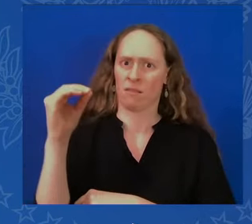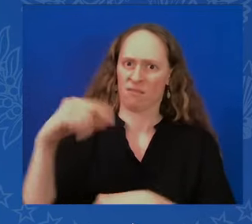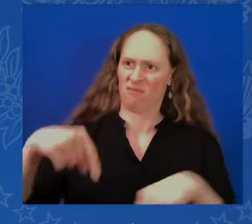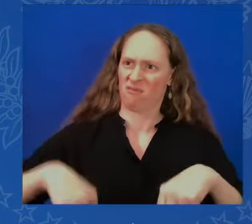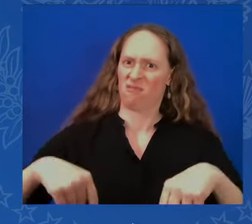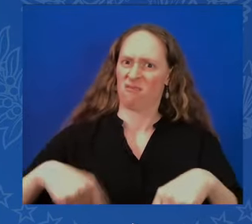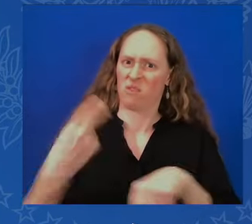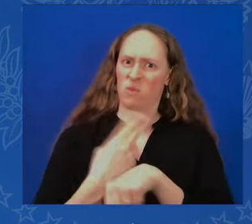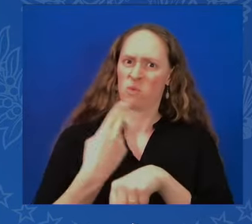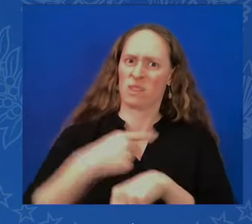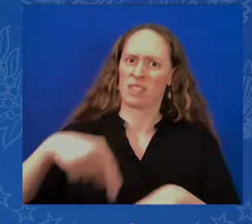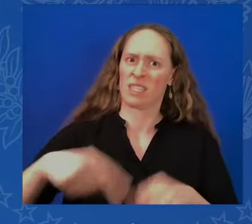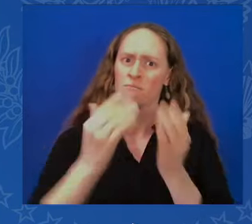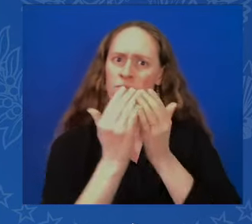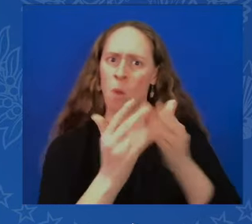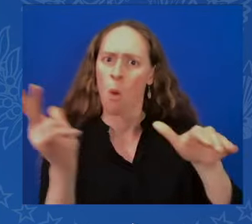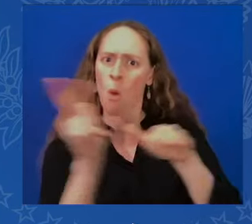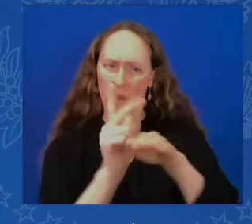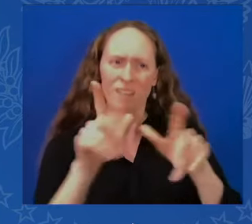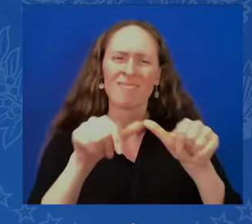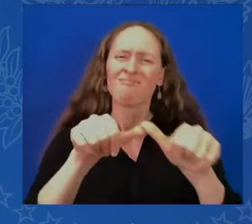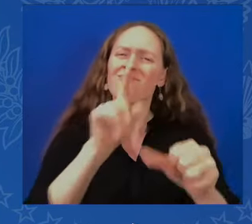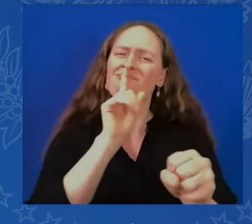the customers who use this port.